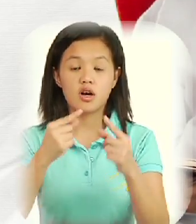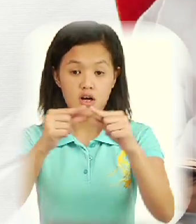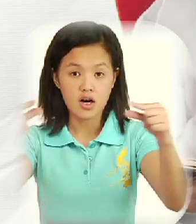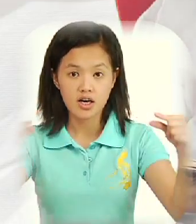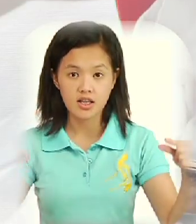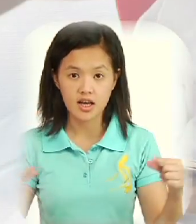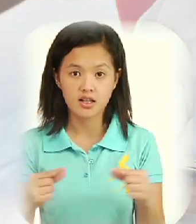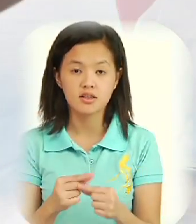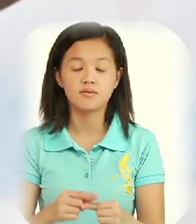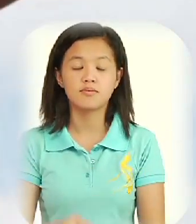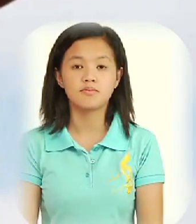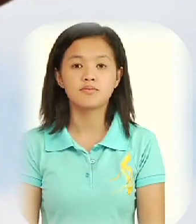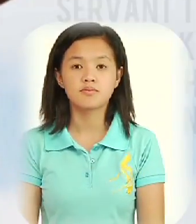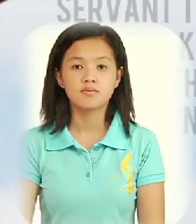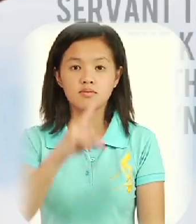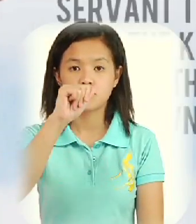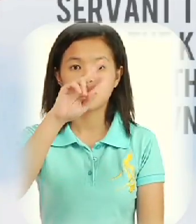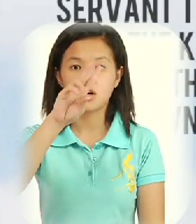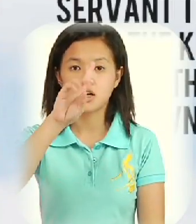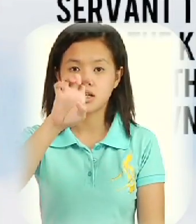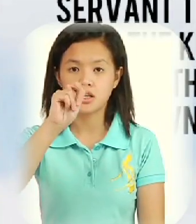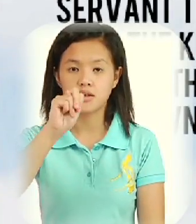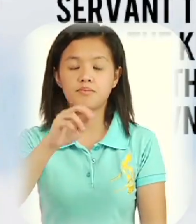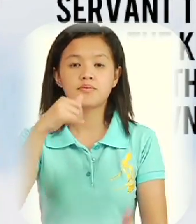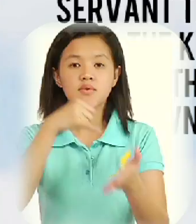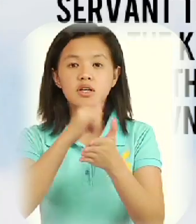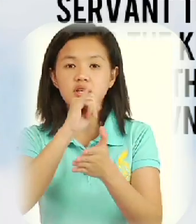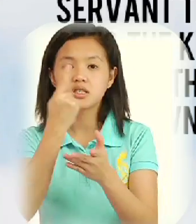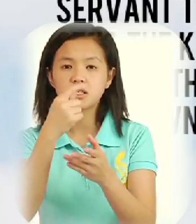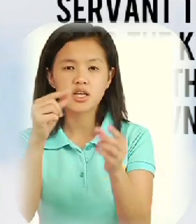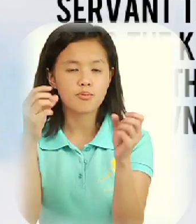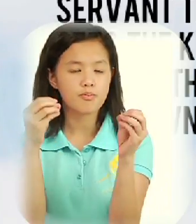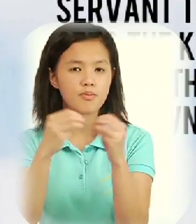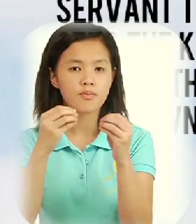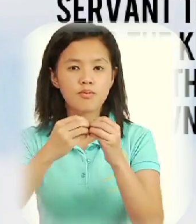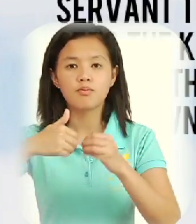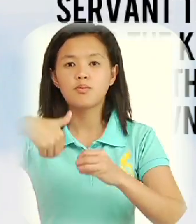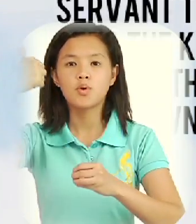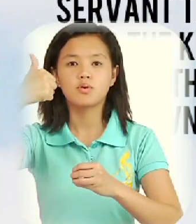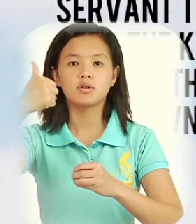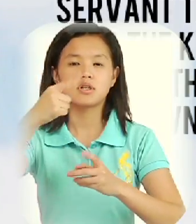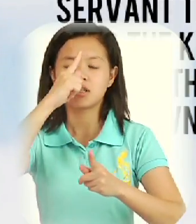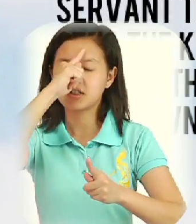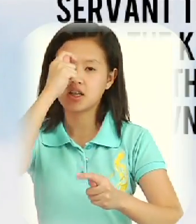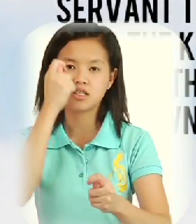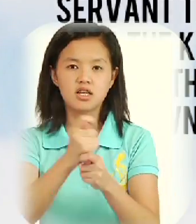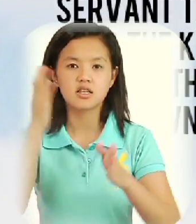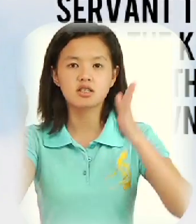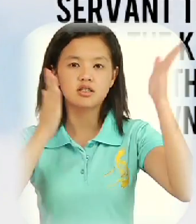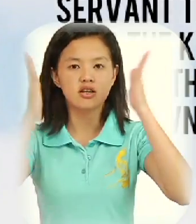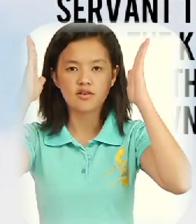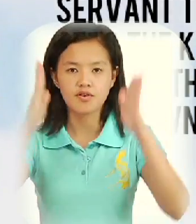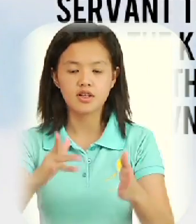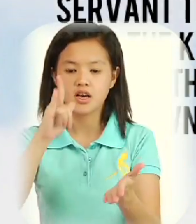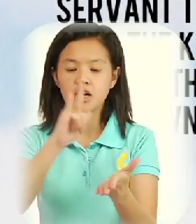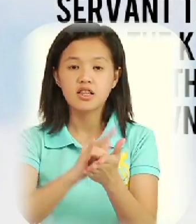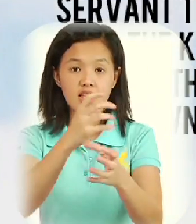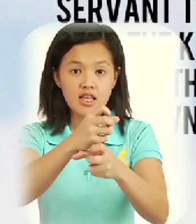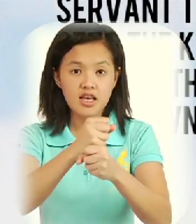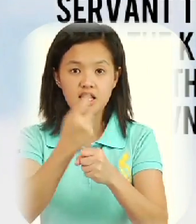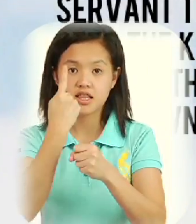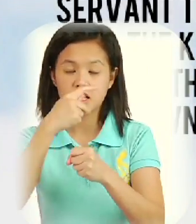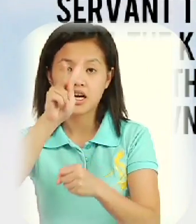or a vineyard, it is the most trusted servant that gets